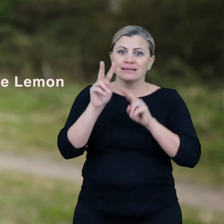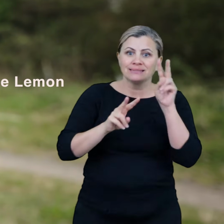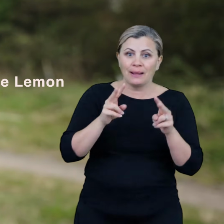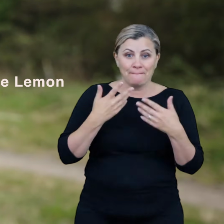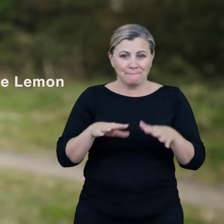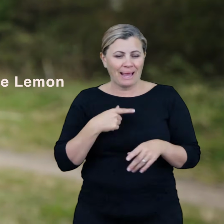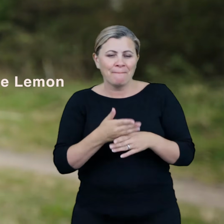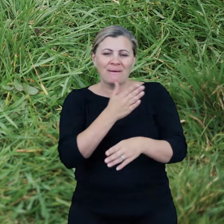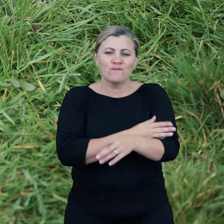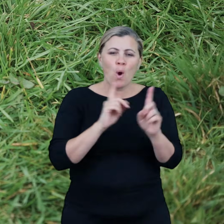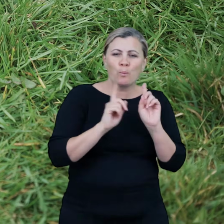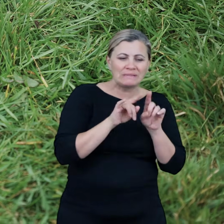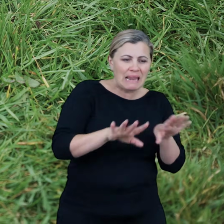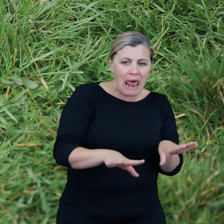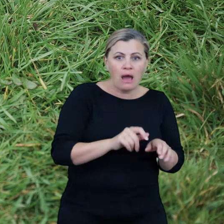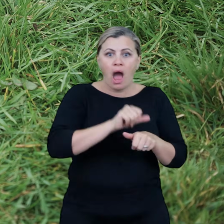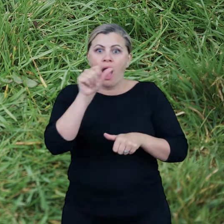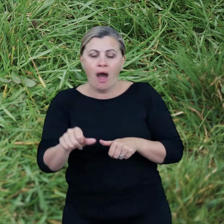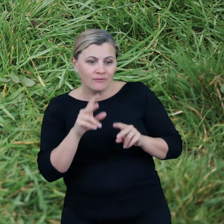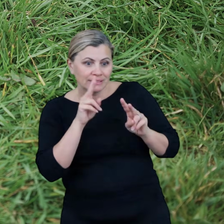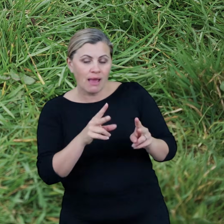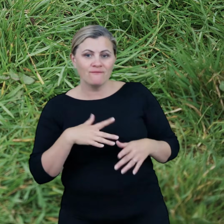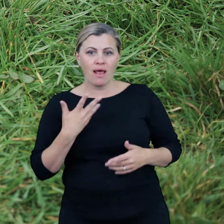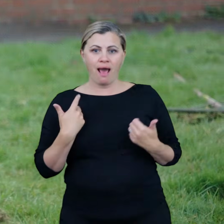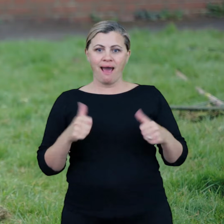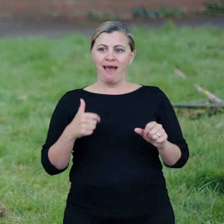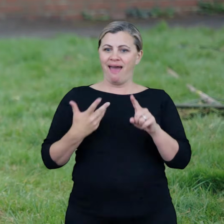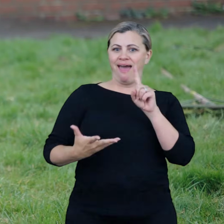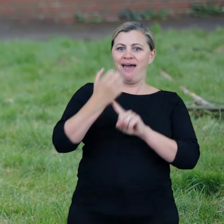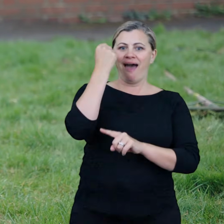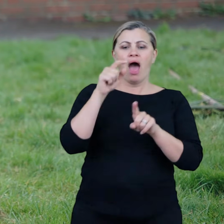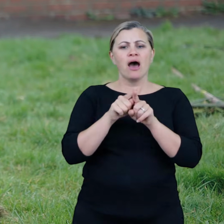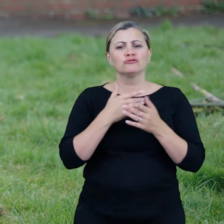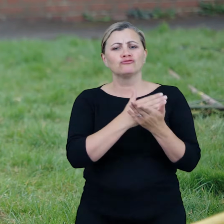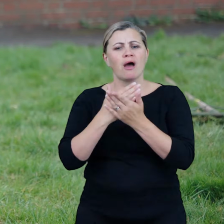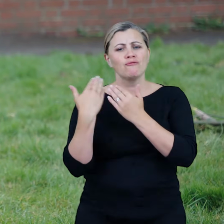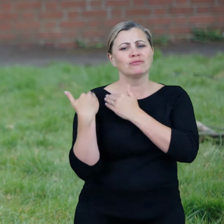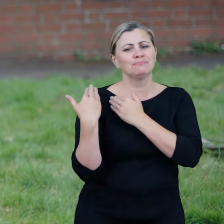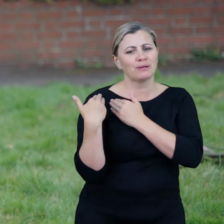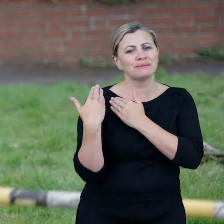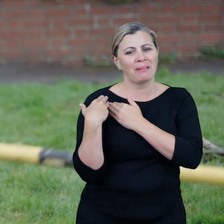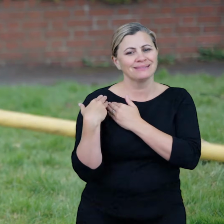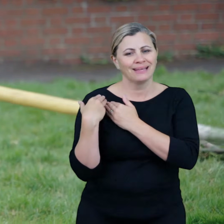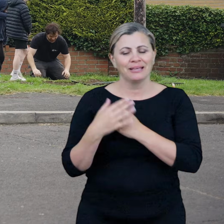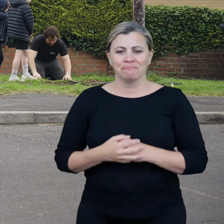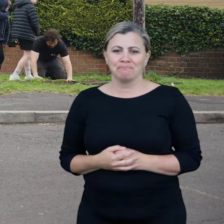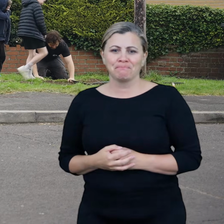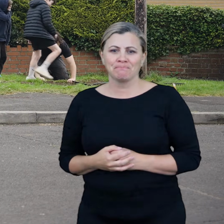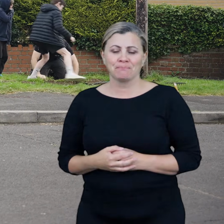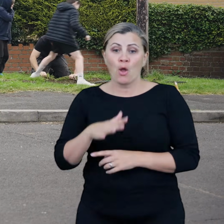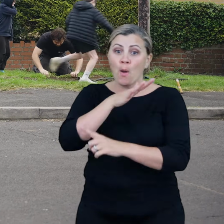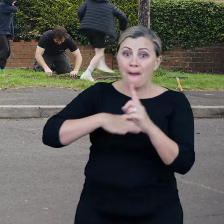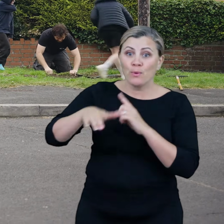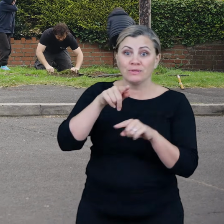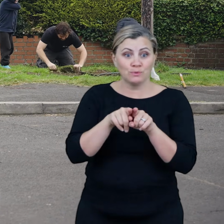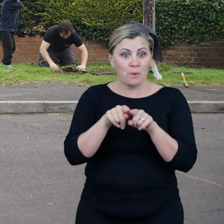sort of see what you've done before and after, and it sort of gives you a sense of accomplishment. It's just a sort of shared sense of